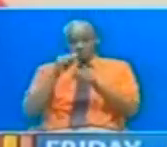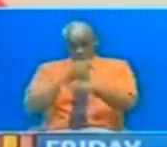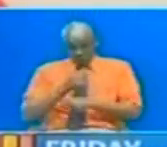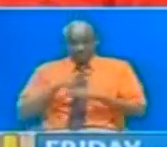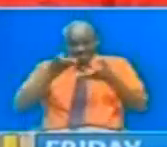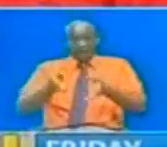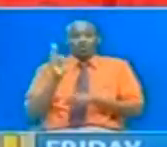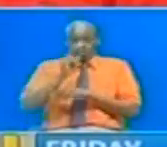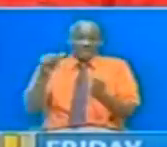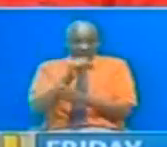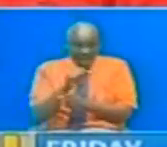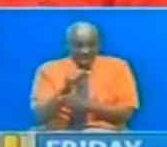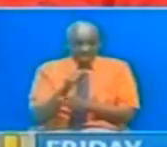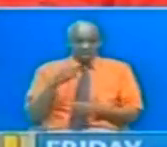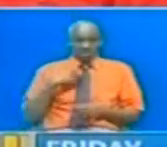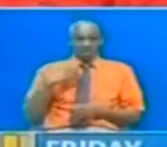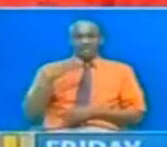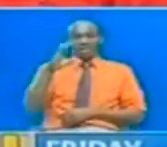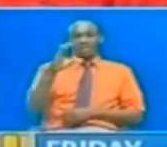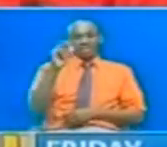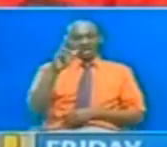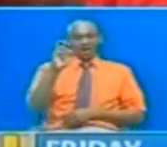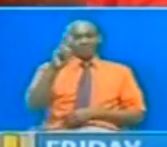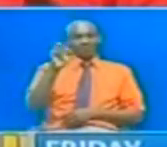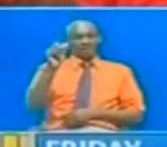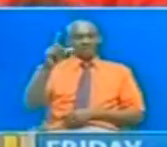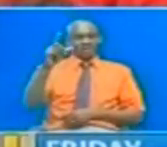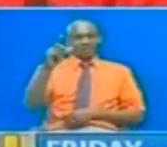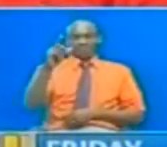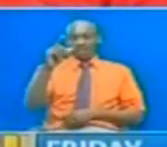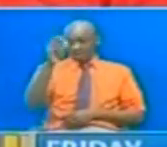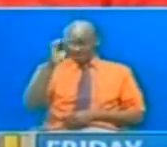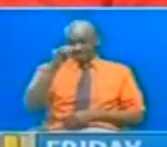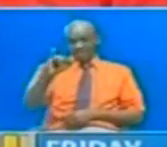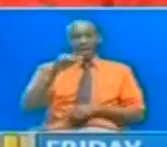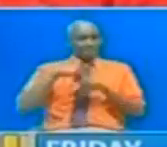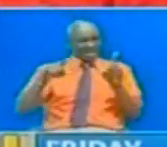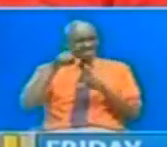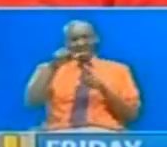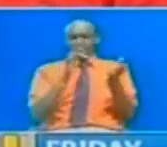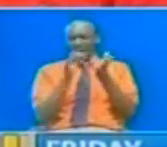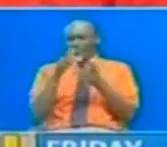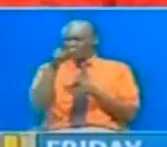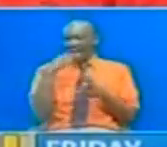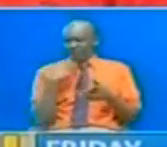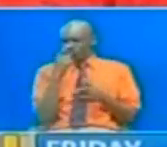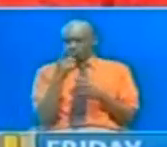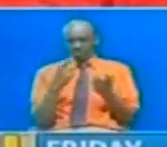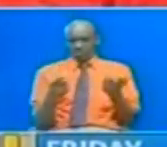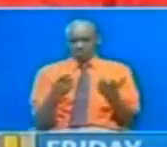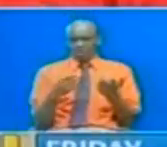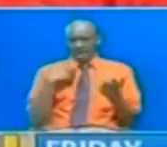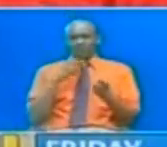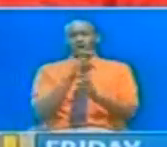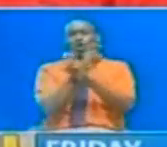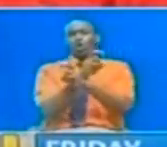horses, yeah. we talk of cavalry, cavalry. Mm-hmm. But there is a place in the Bible, yes, which is also called